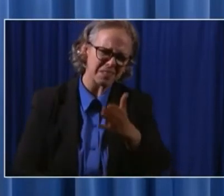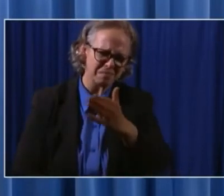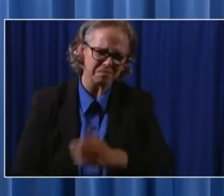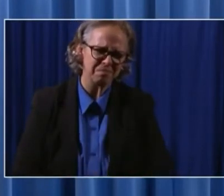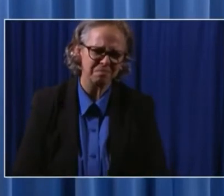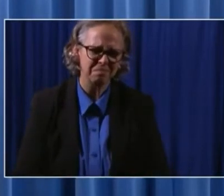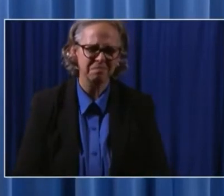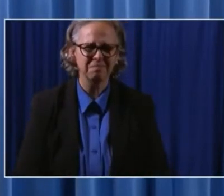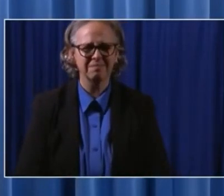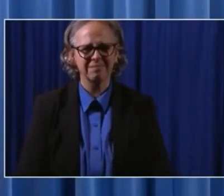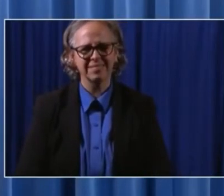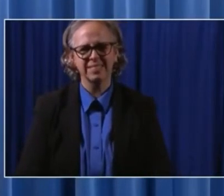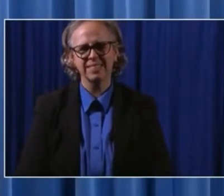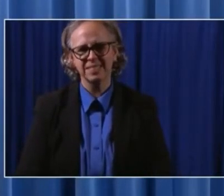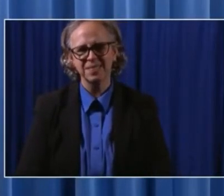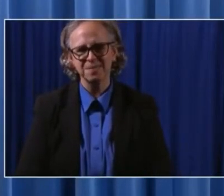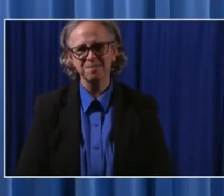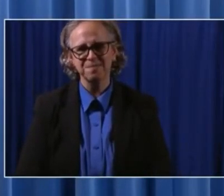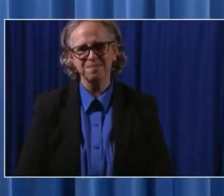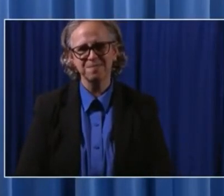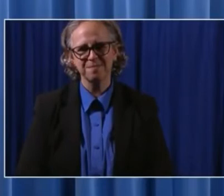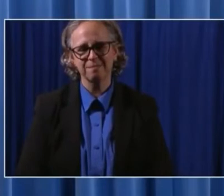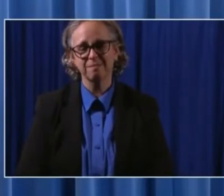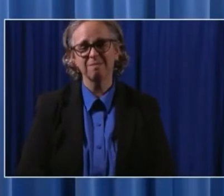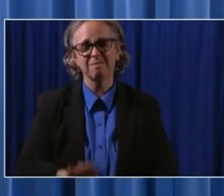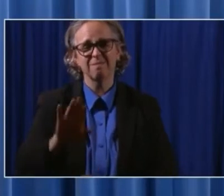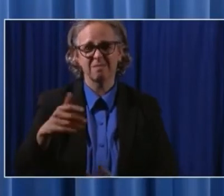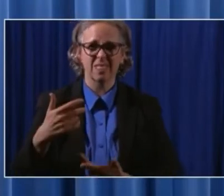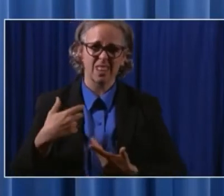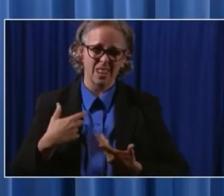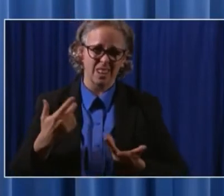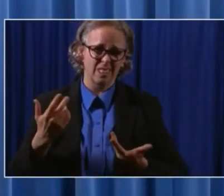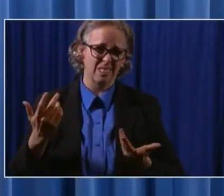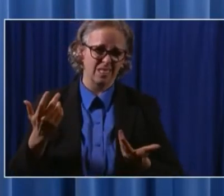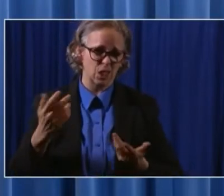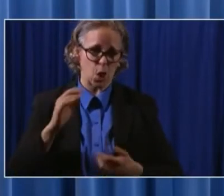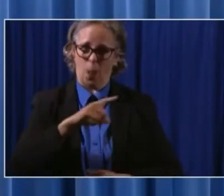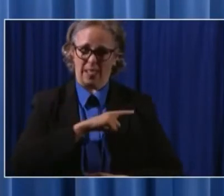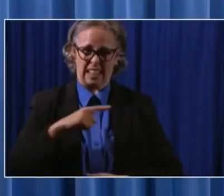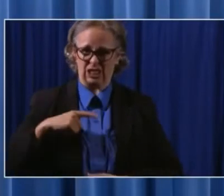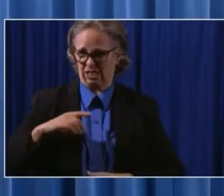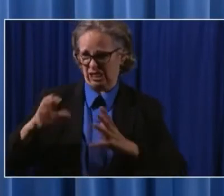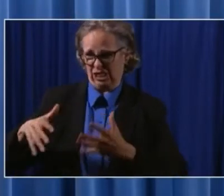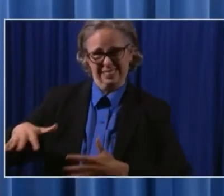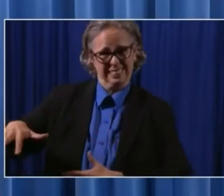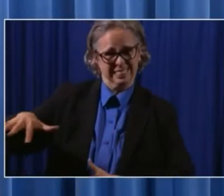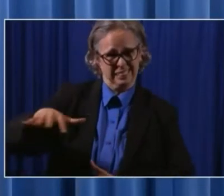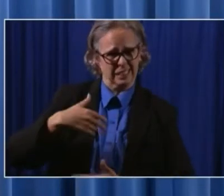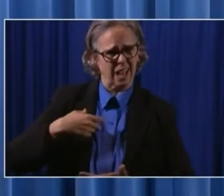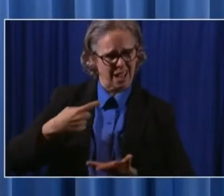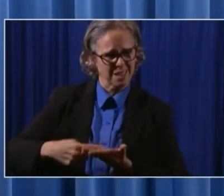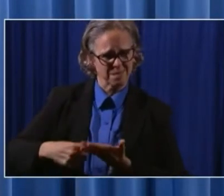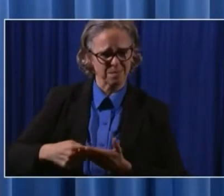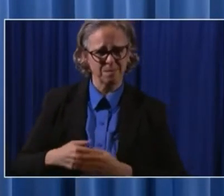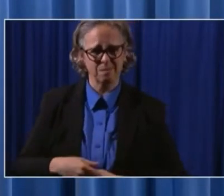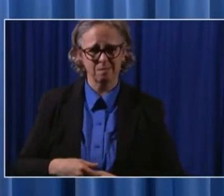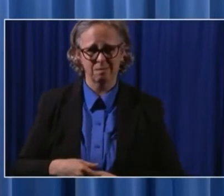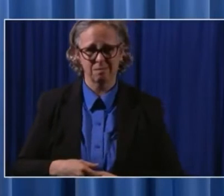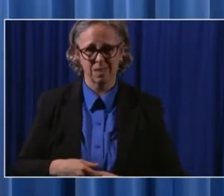talked about, one of the things the legislature should look at is how do we get more transparency? How do we shine light on this?